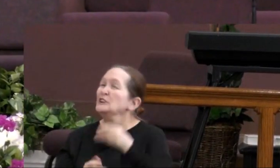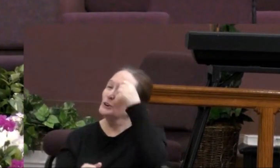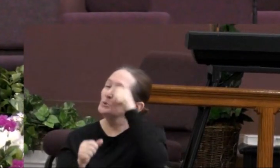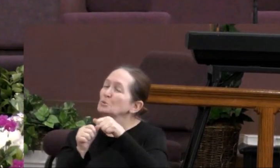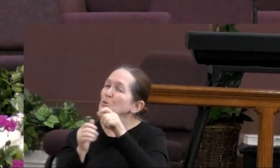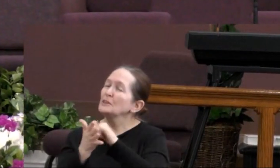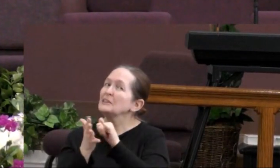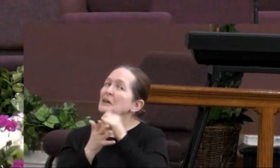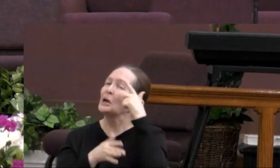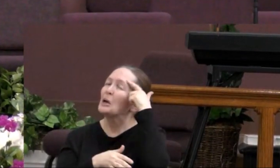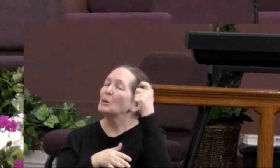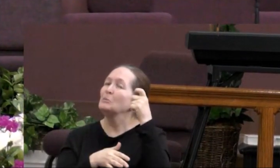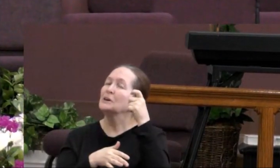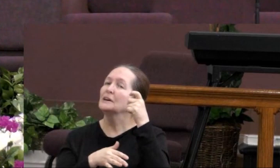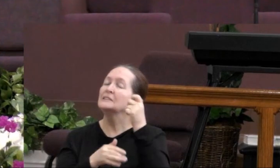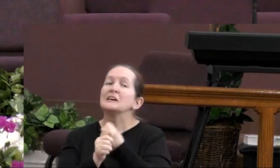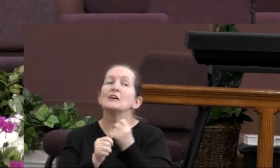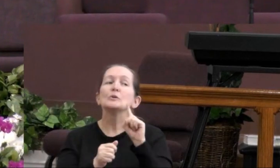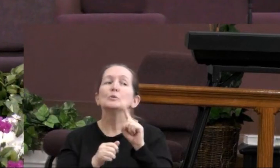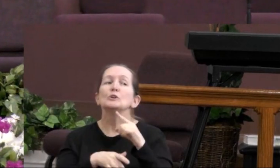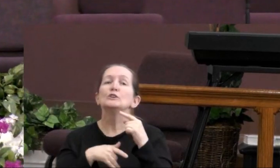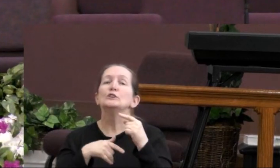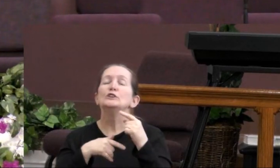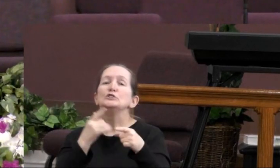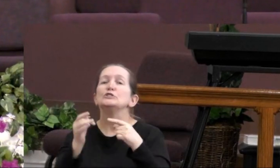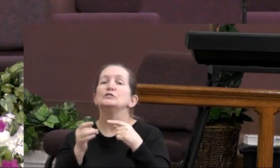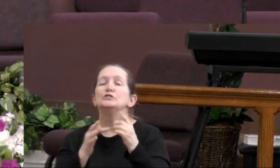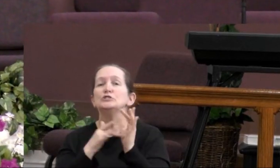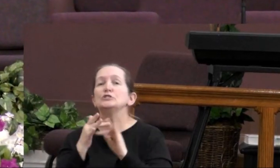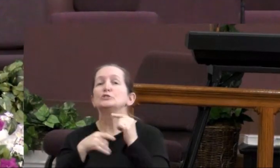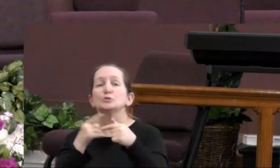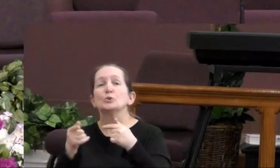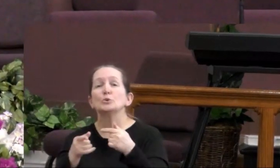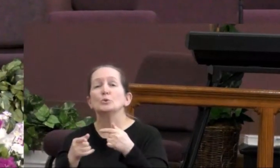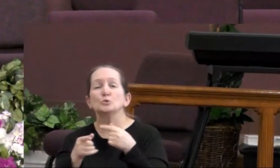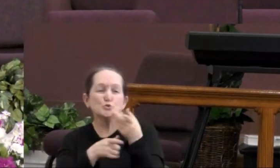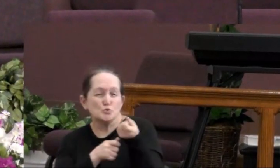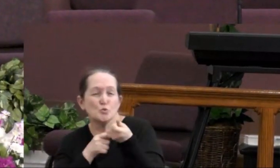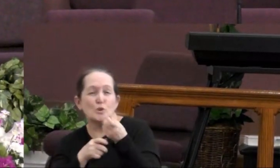Because everywhere Jesus goes, he draws a crowd. What about around us?